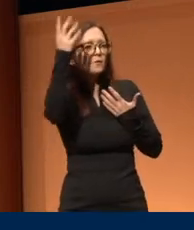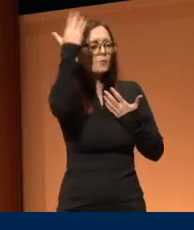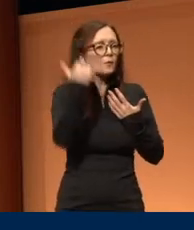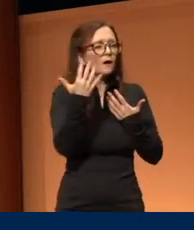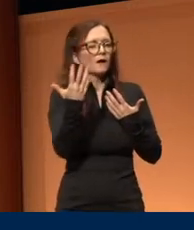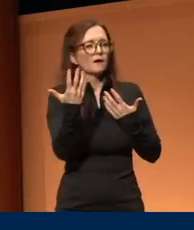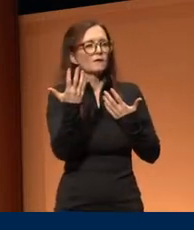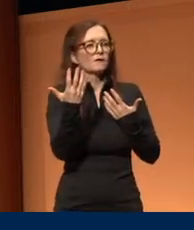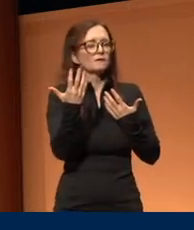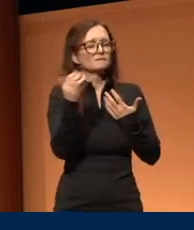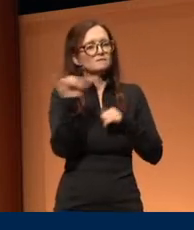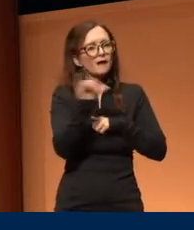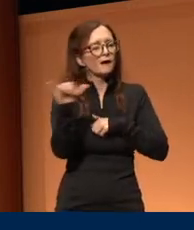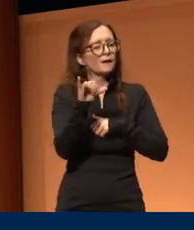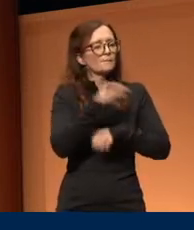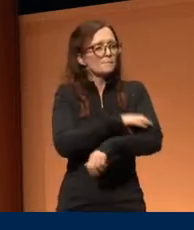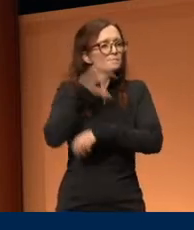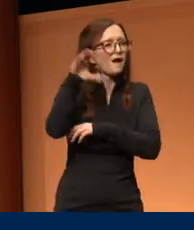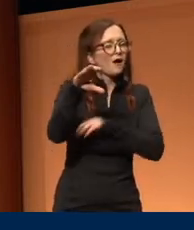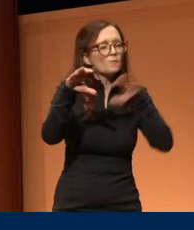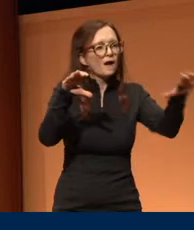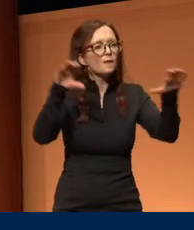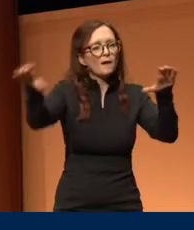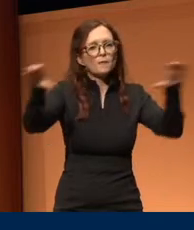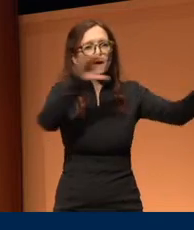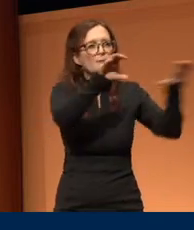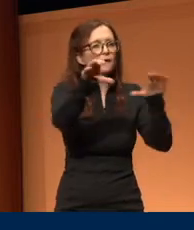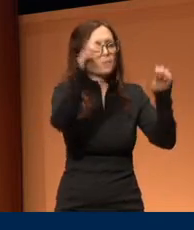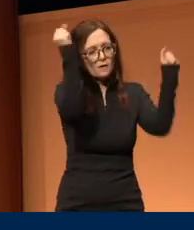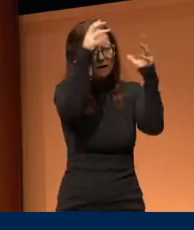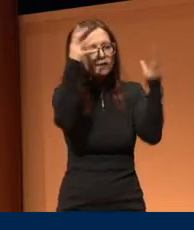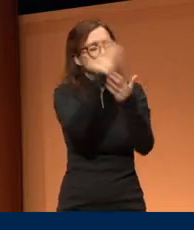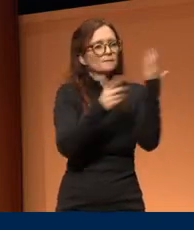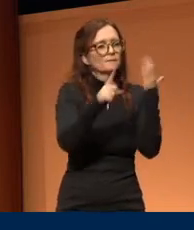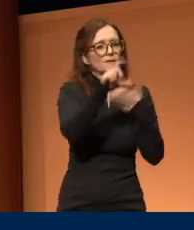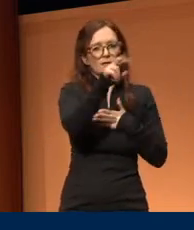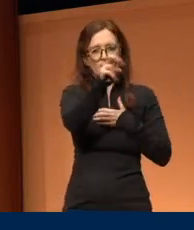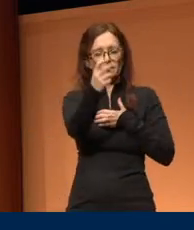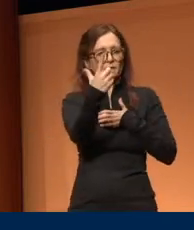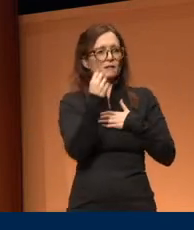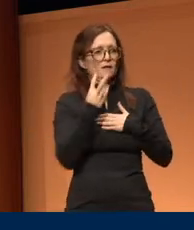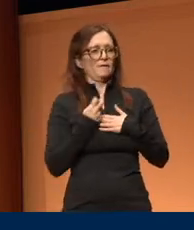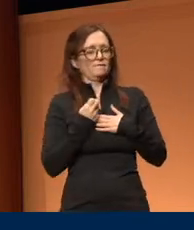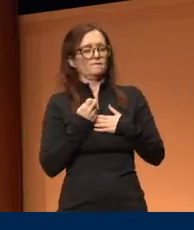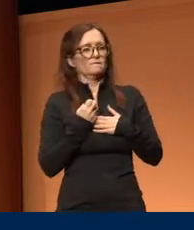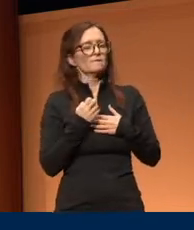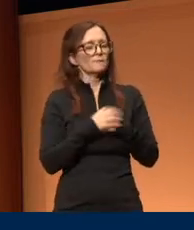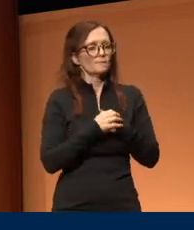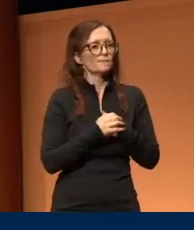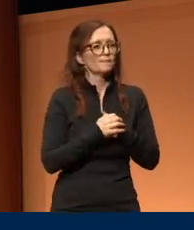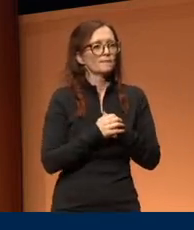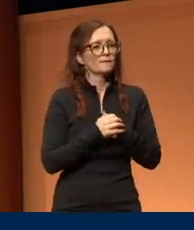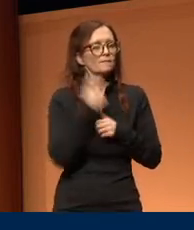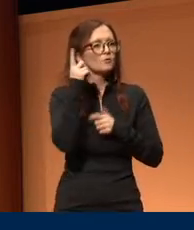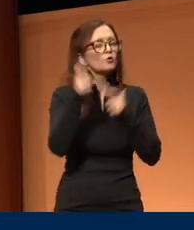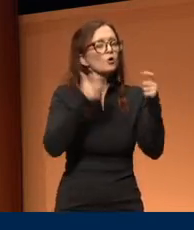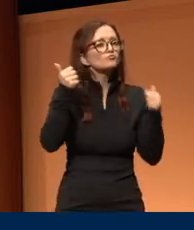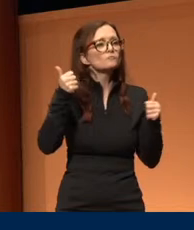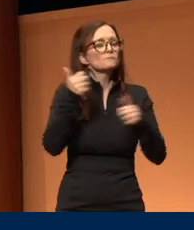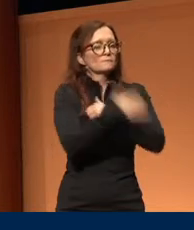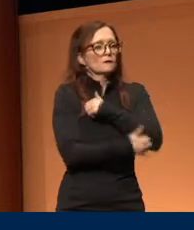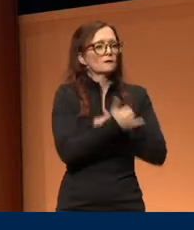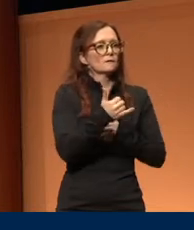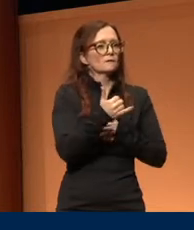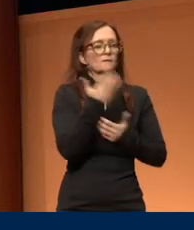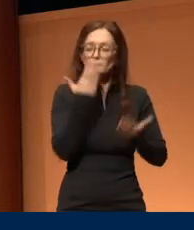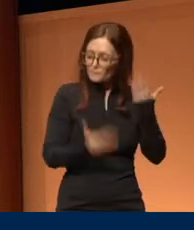can't that same power of imagination not convey some of the love present in citizens' assemblies to the larger public?